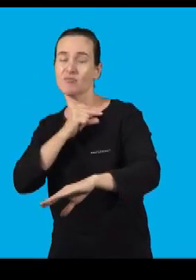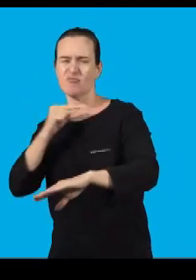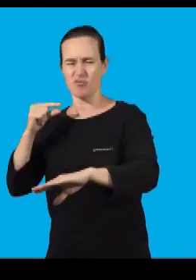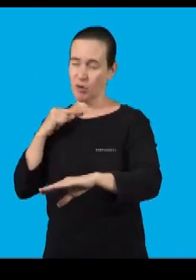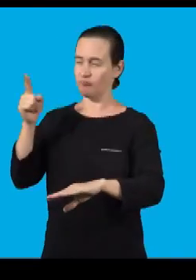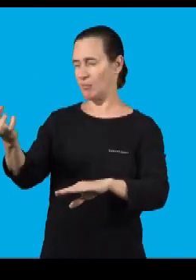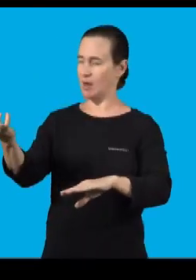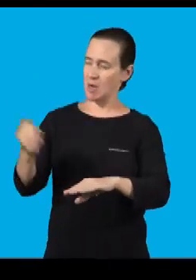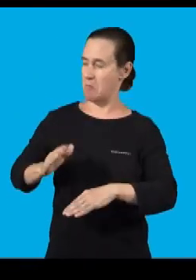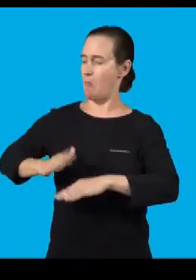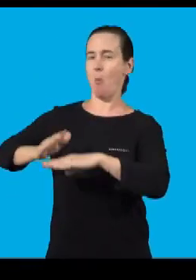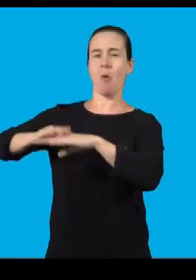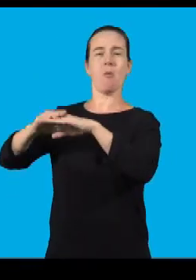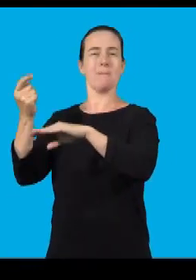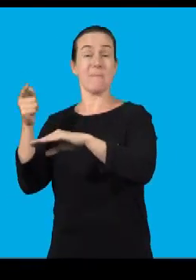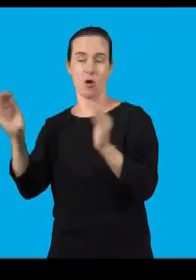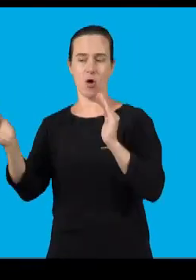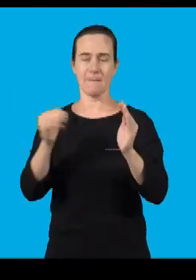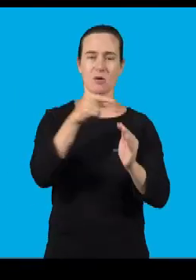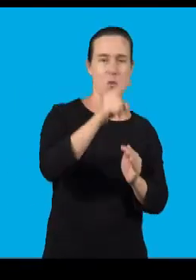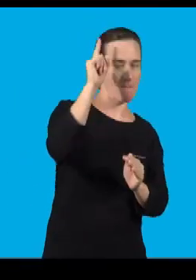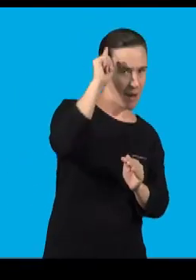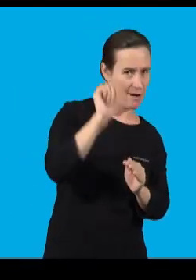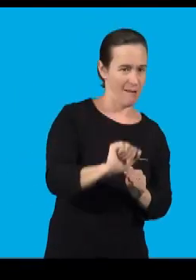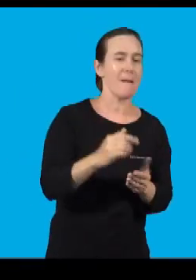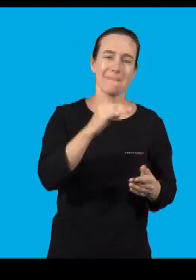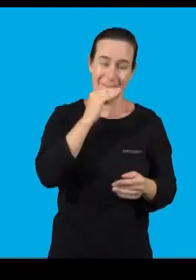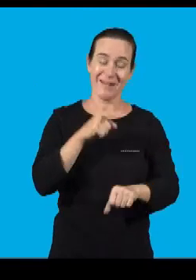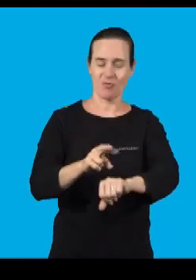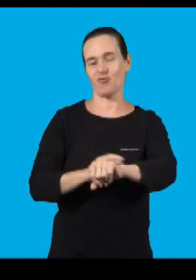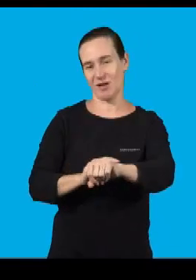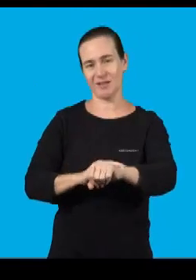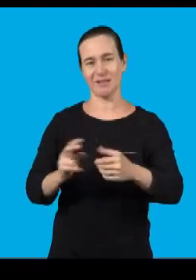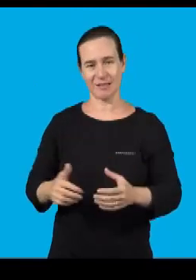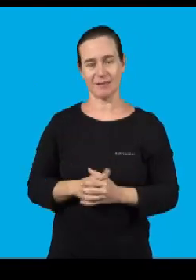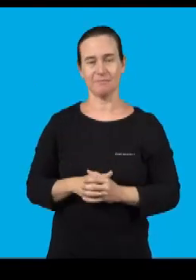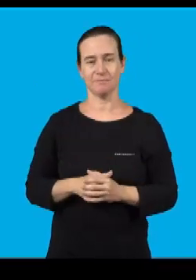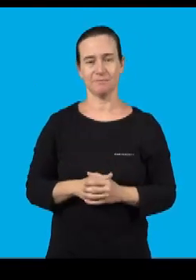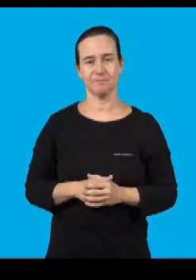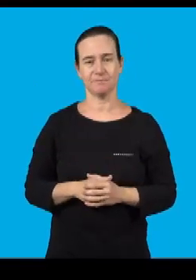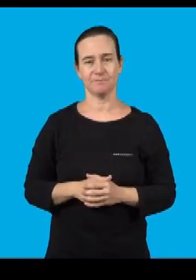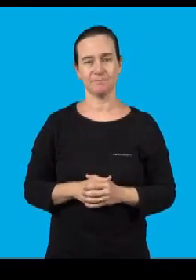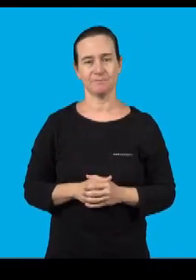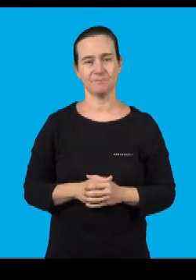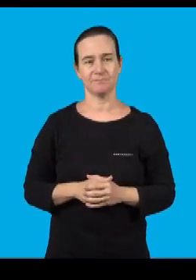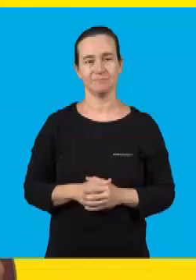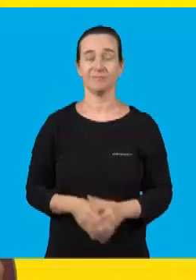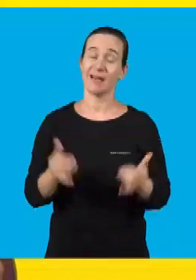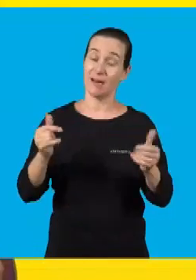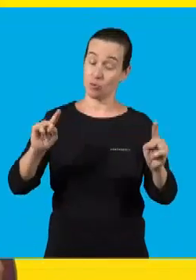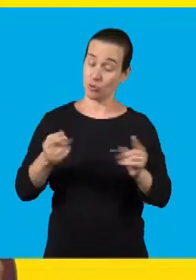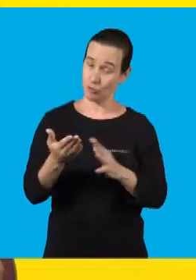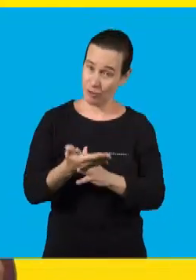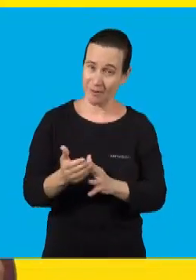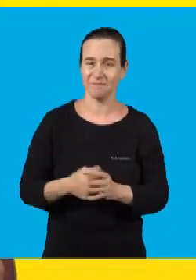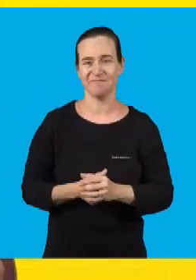the white priest and their earnings as opposed to that of his black brother priest.